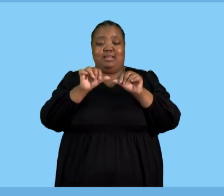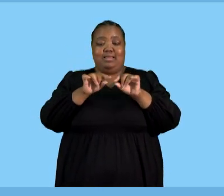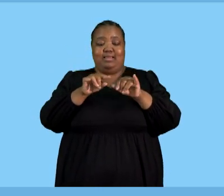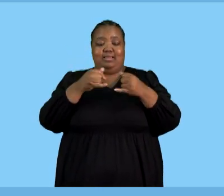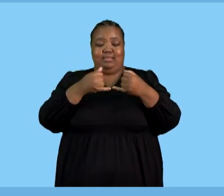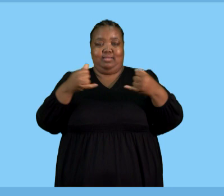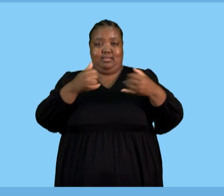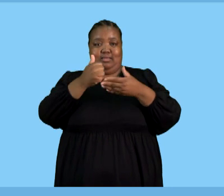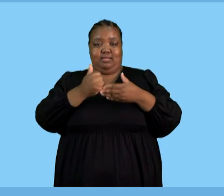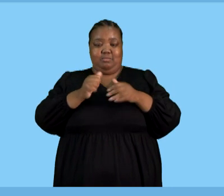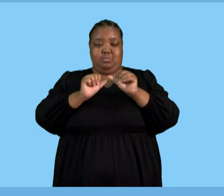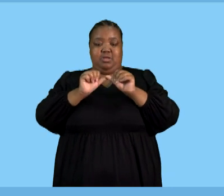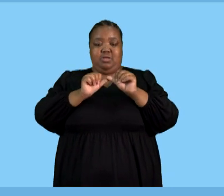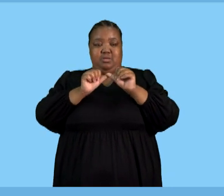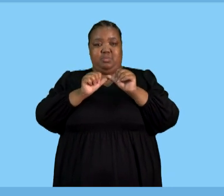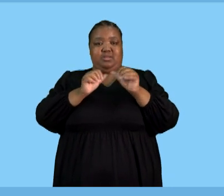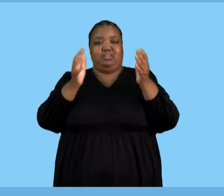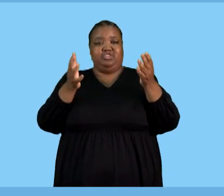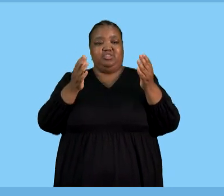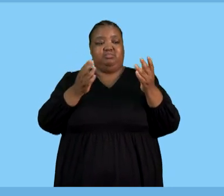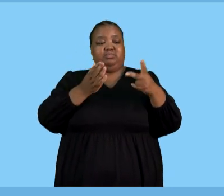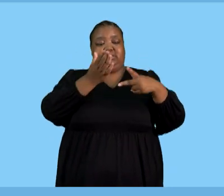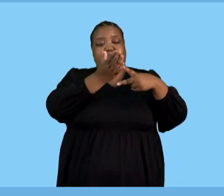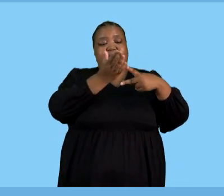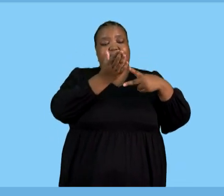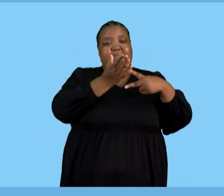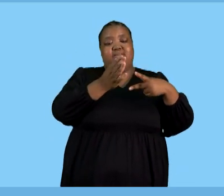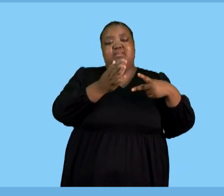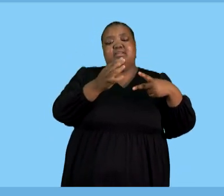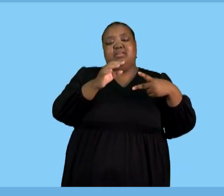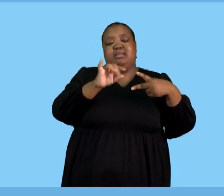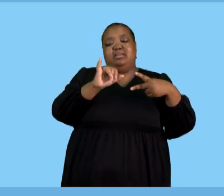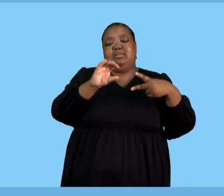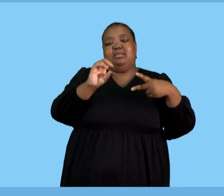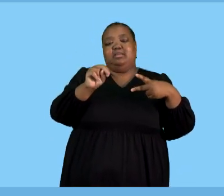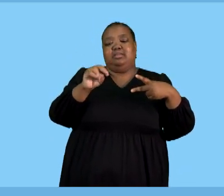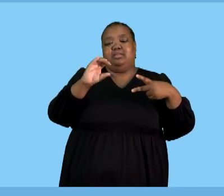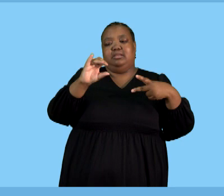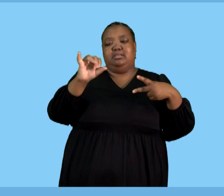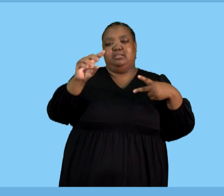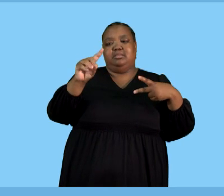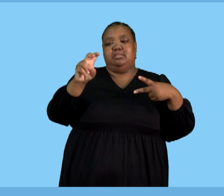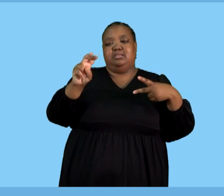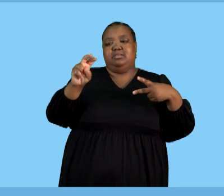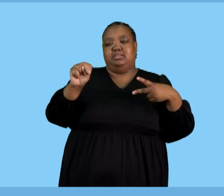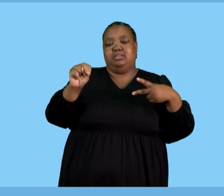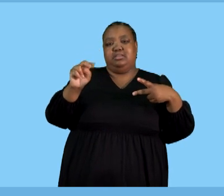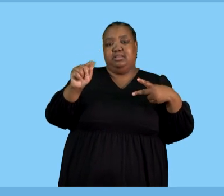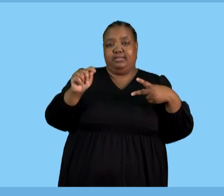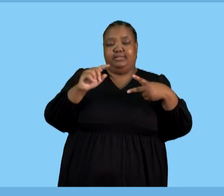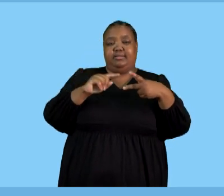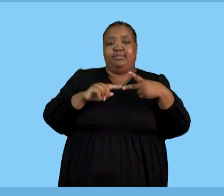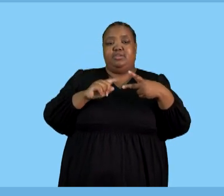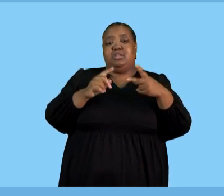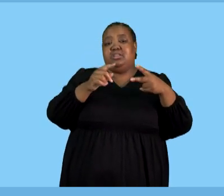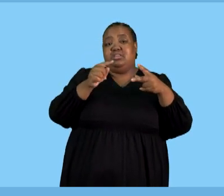us to measure the two angles. We have the angle of incident here, that is going to be in between the